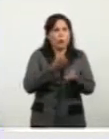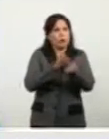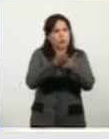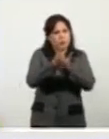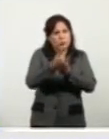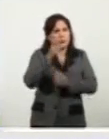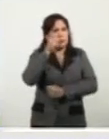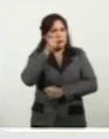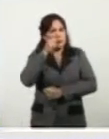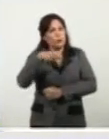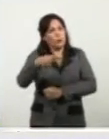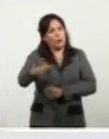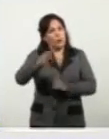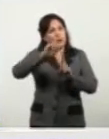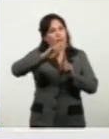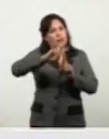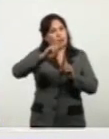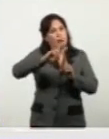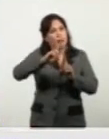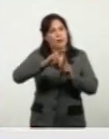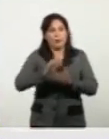information every day.